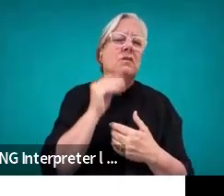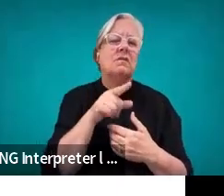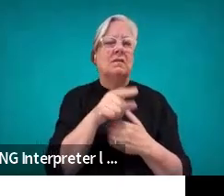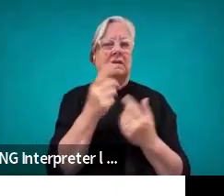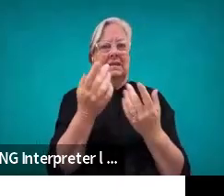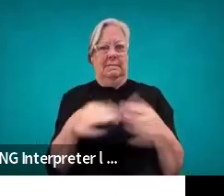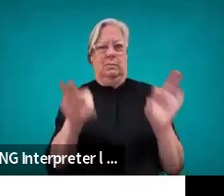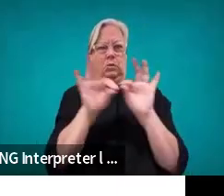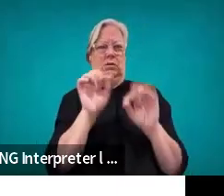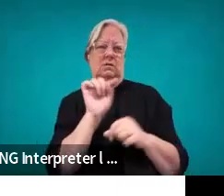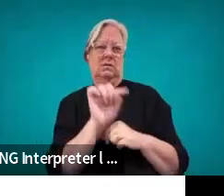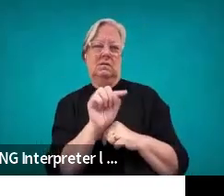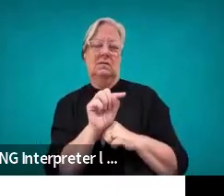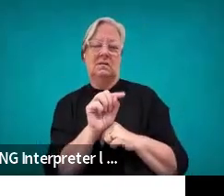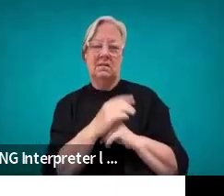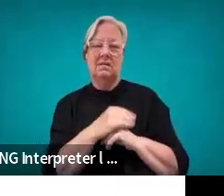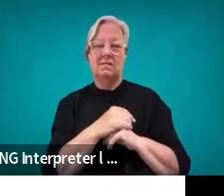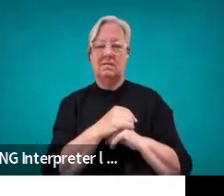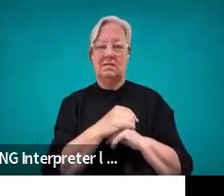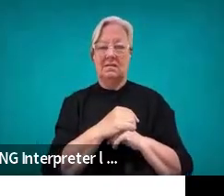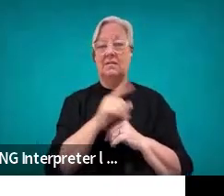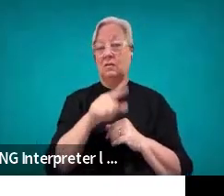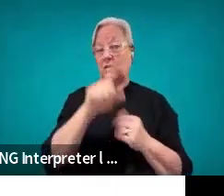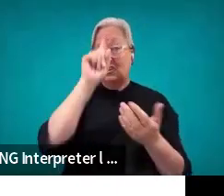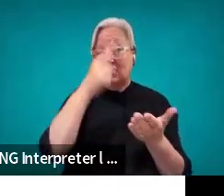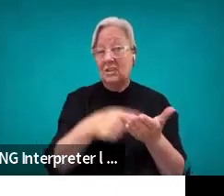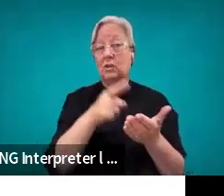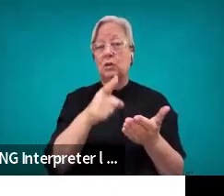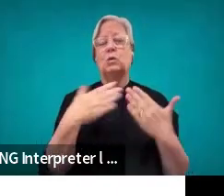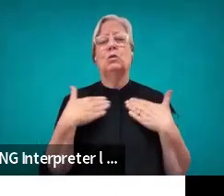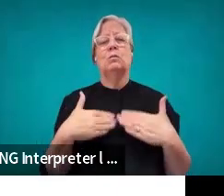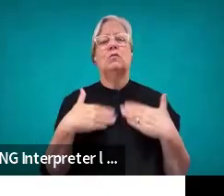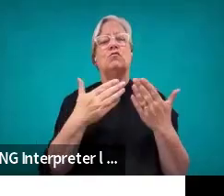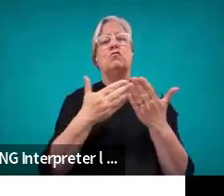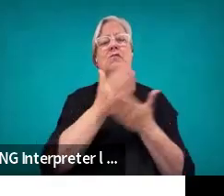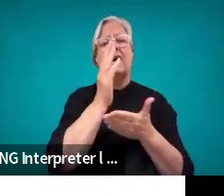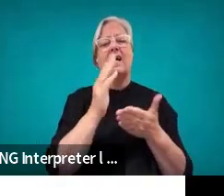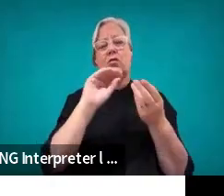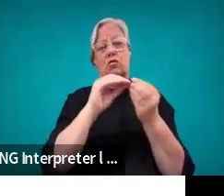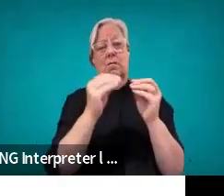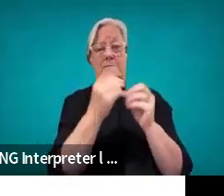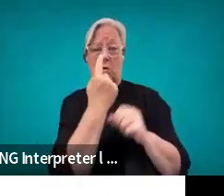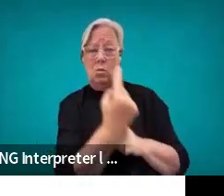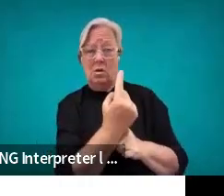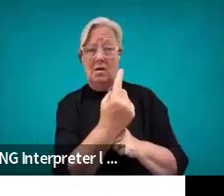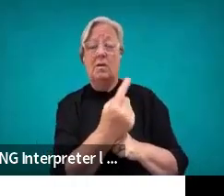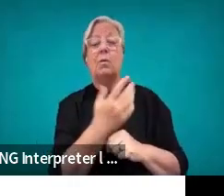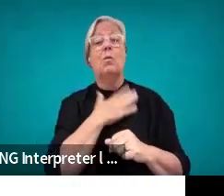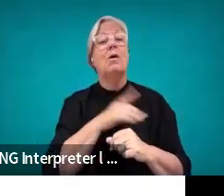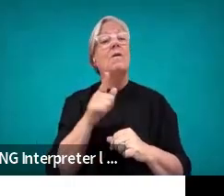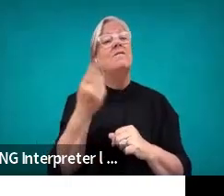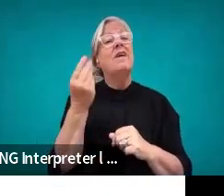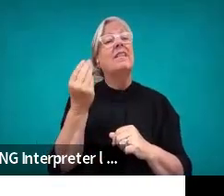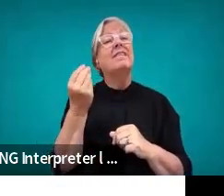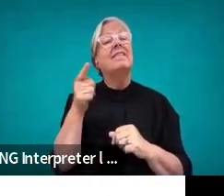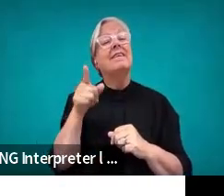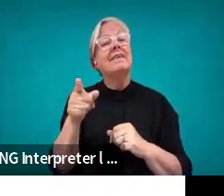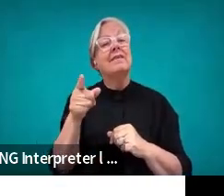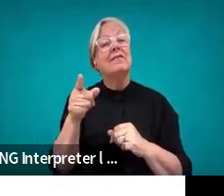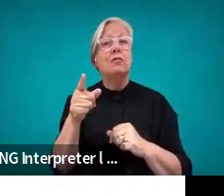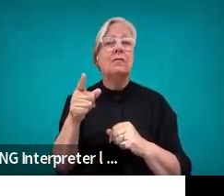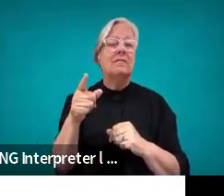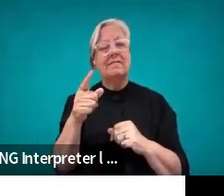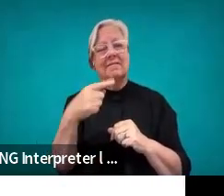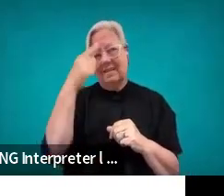is highlighted through first the decision to make human rights number one. We thought that we wanted funding mechanisms to be number one, honestly, because you're like,